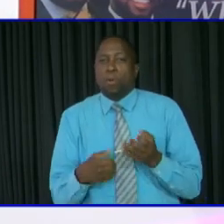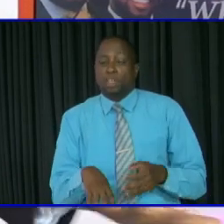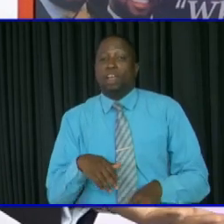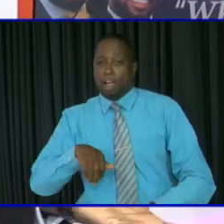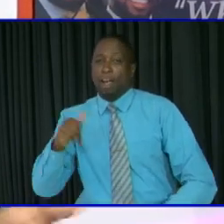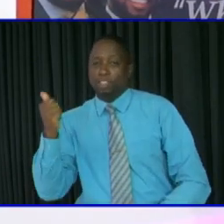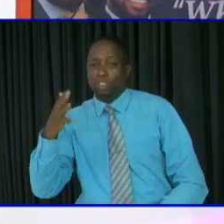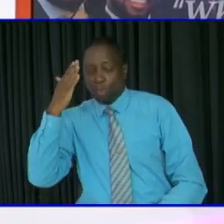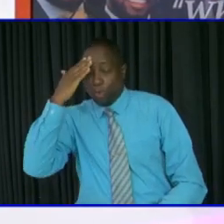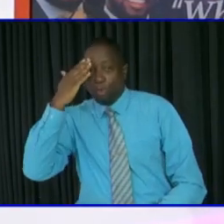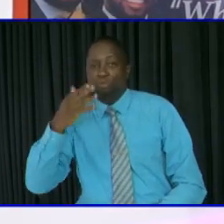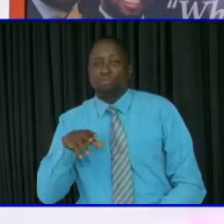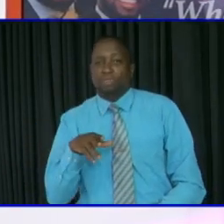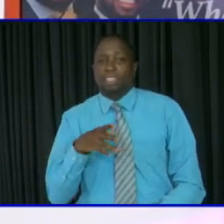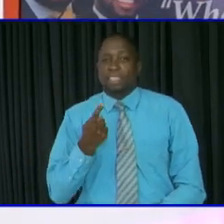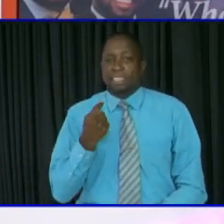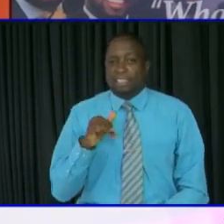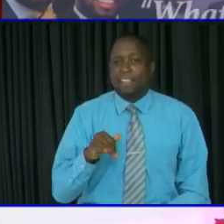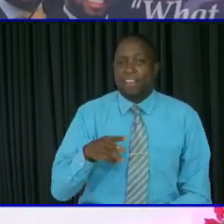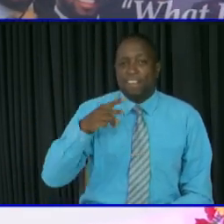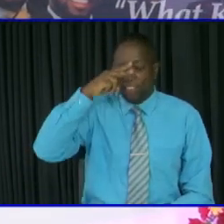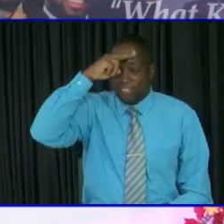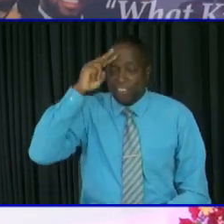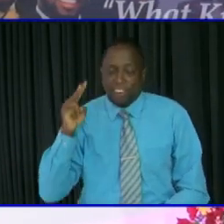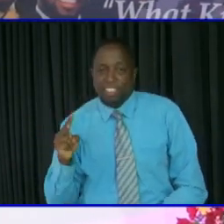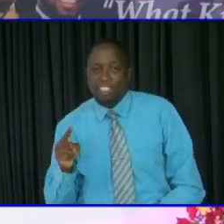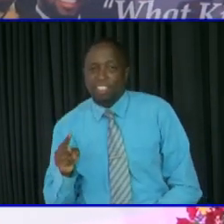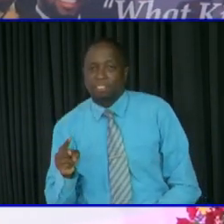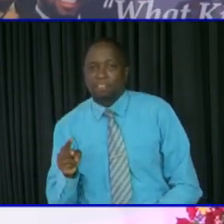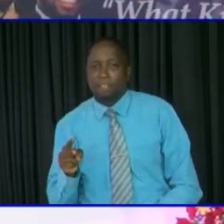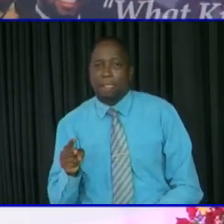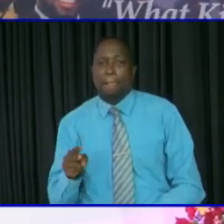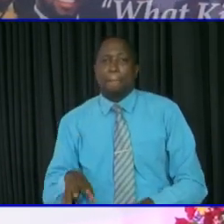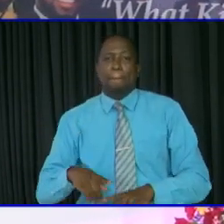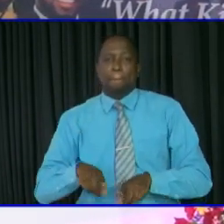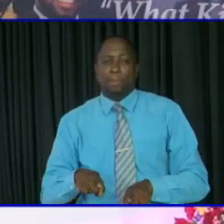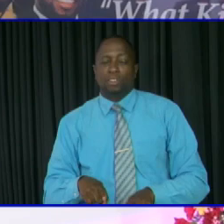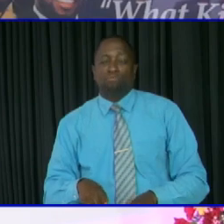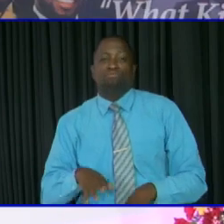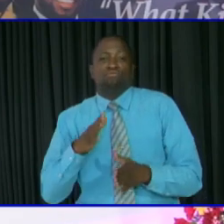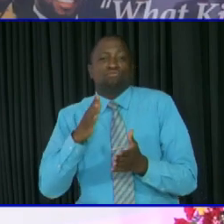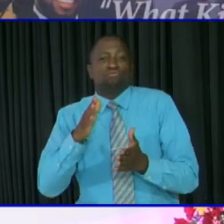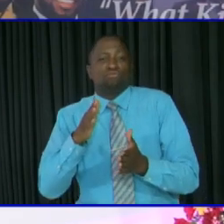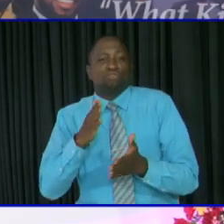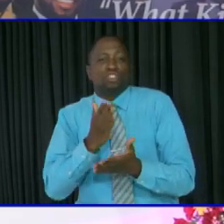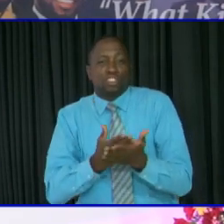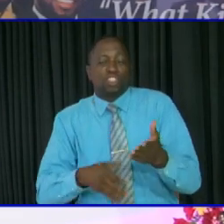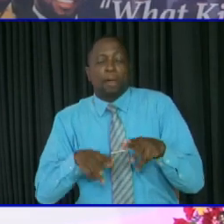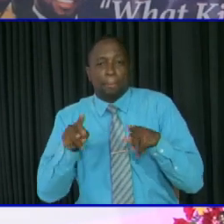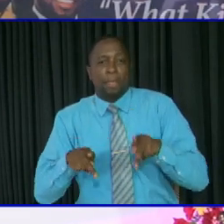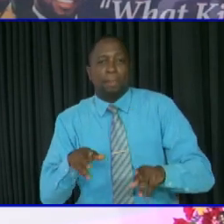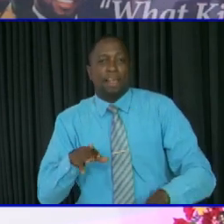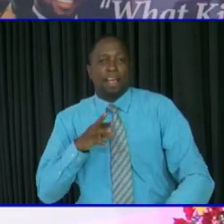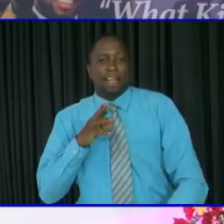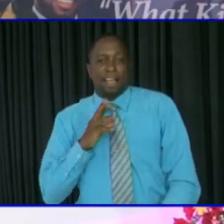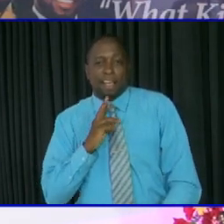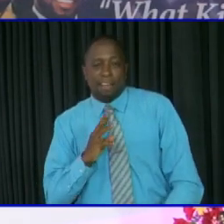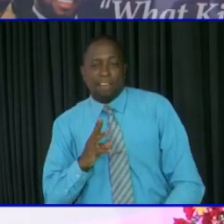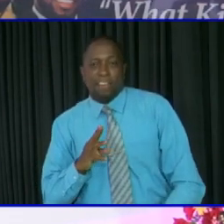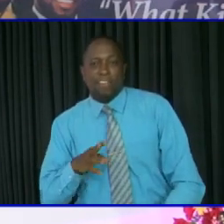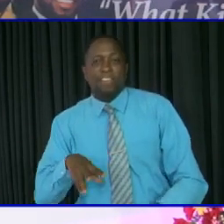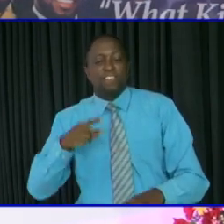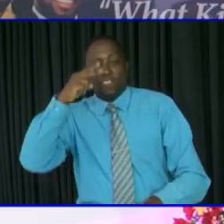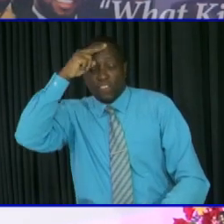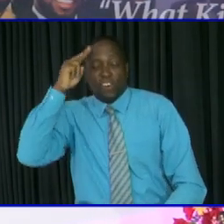you're virgin, it will make you a good spouse. There are some people who are virgin, they are